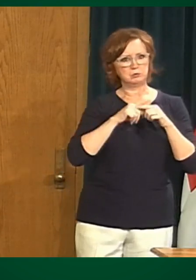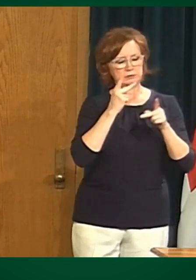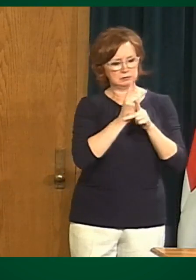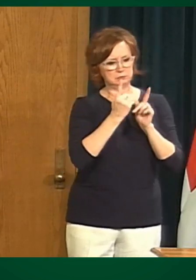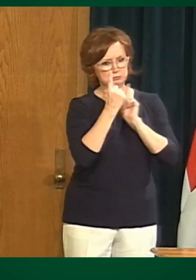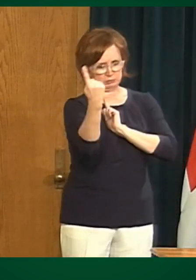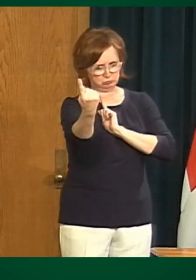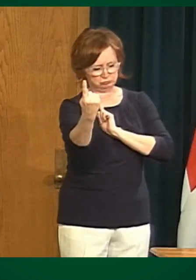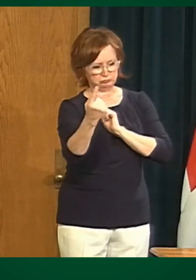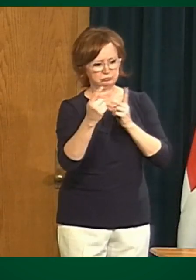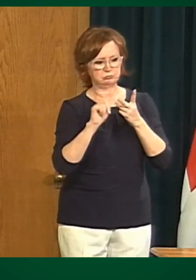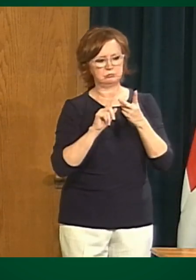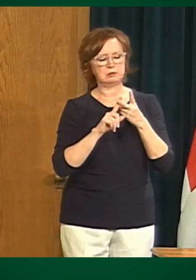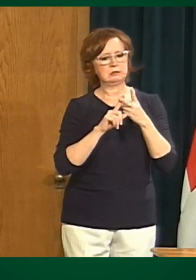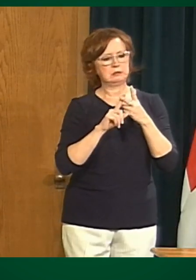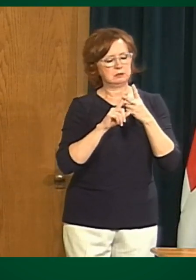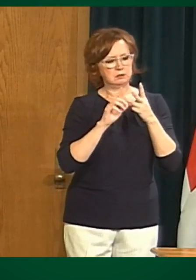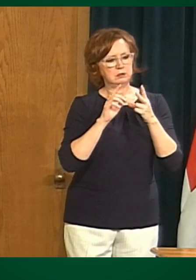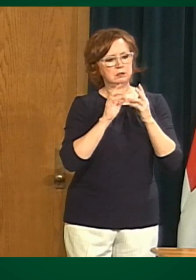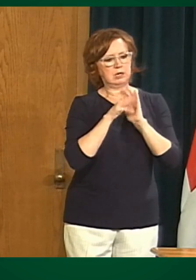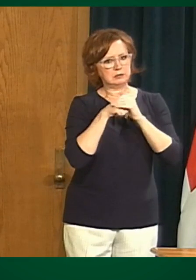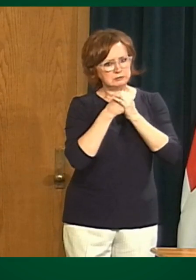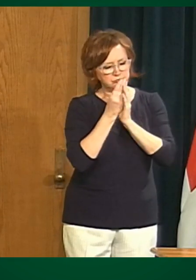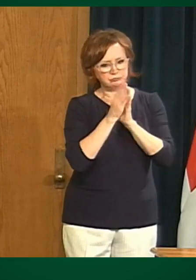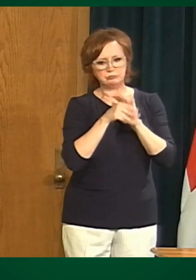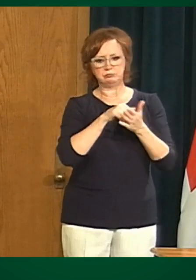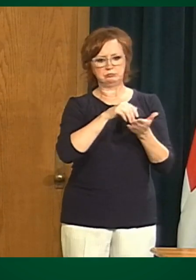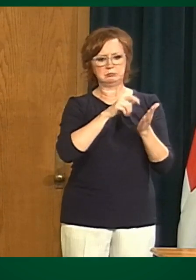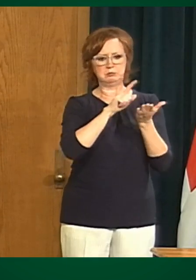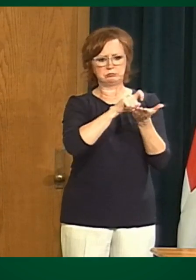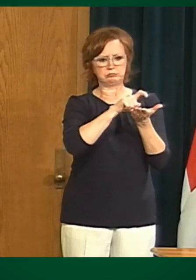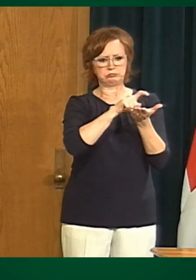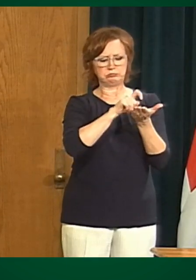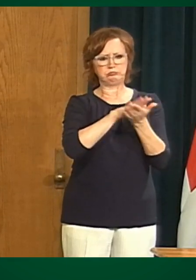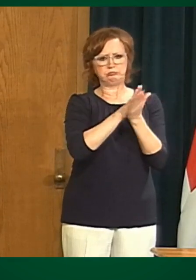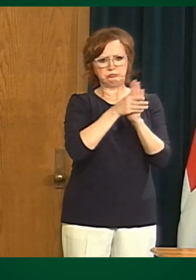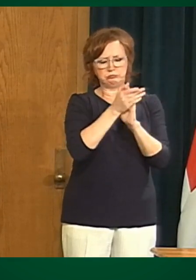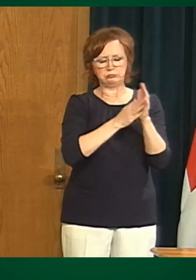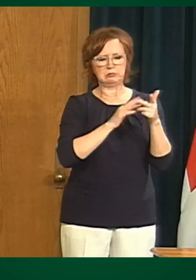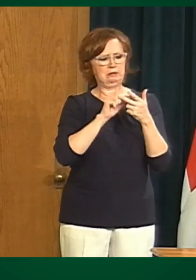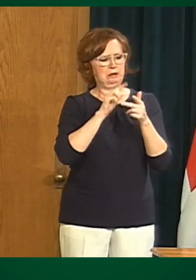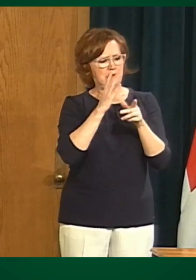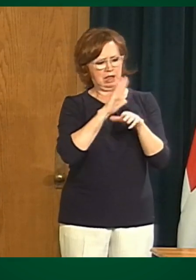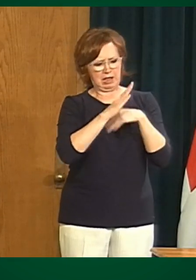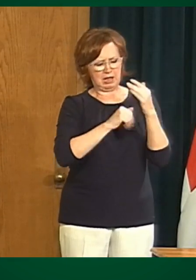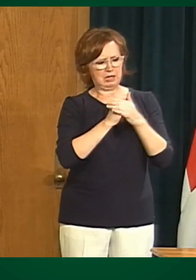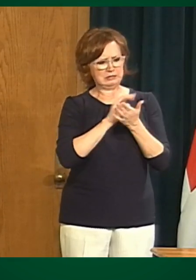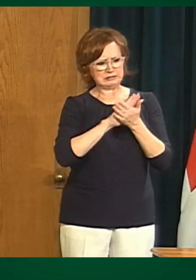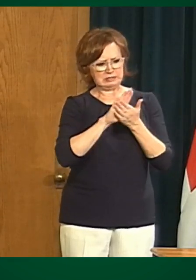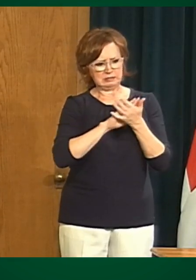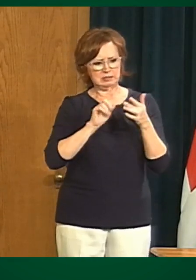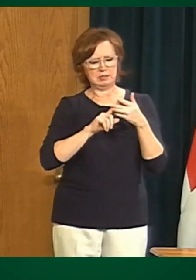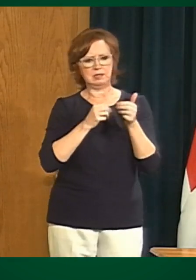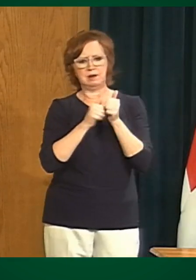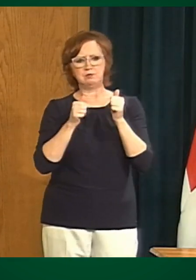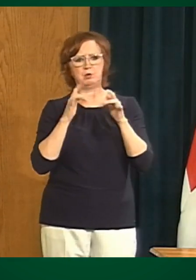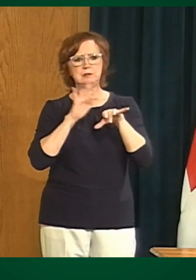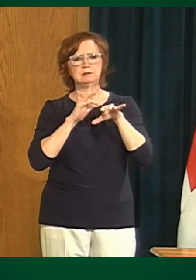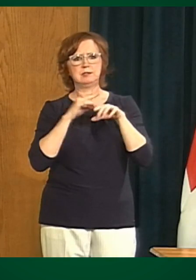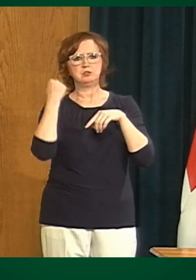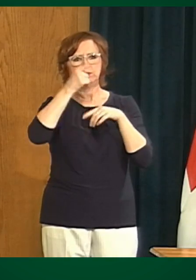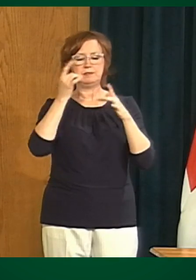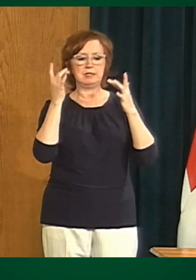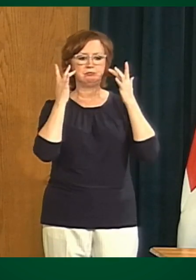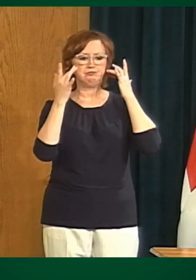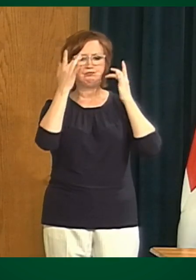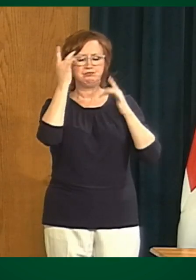to practice, using hand sanitizer, keeping your hands clean, not touching your face with your hands, practicing all